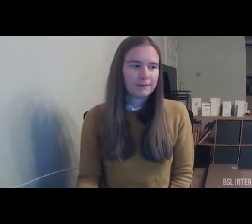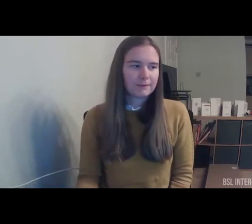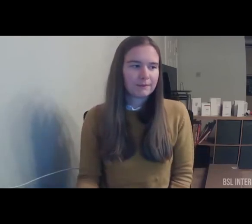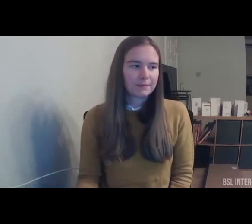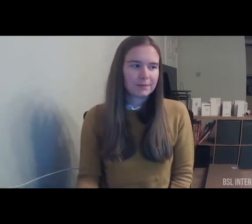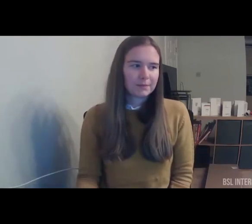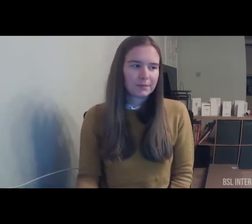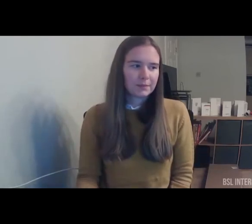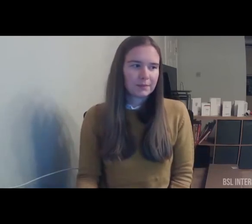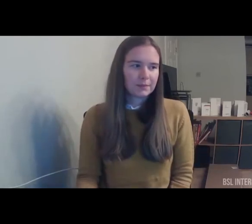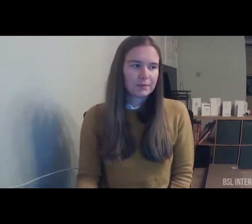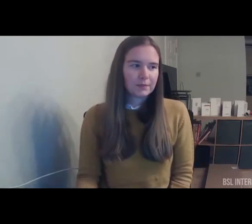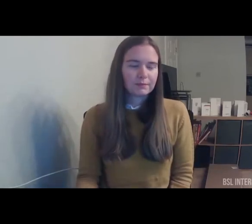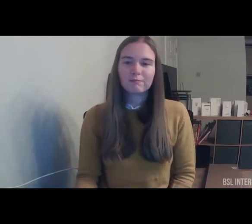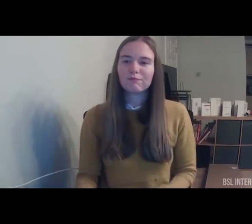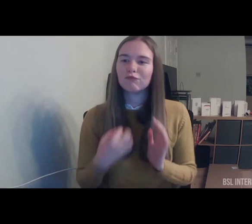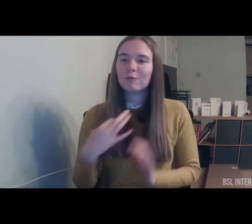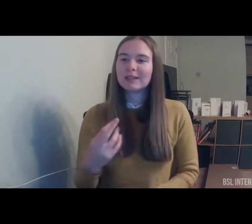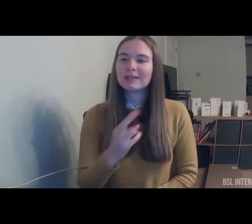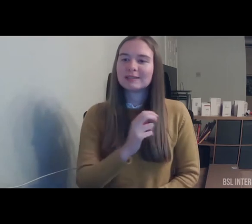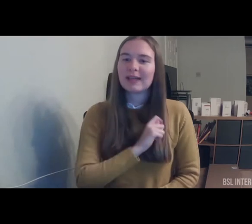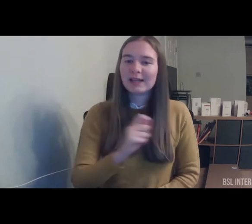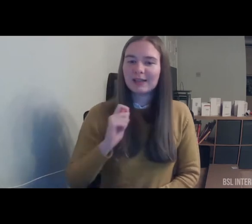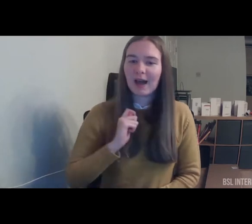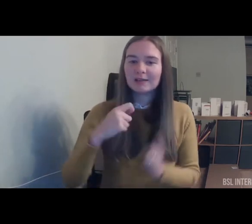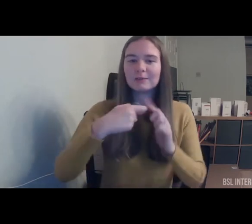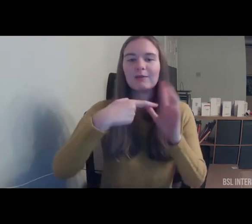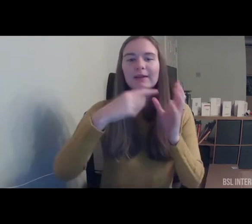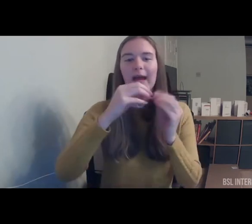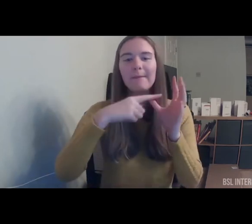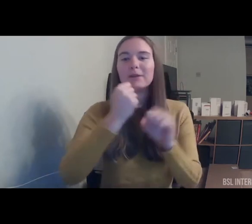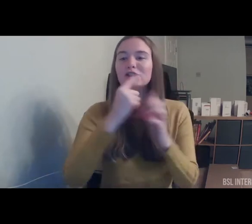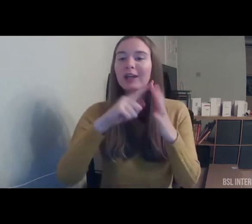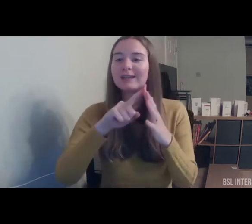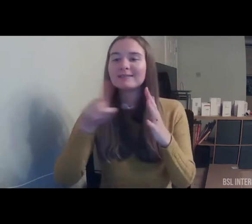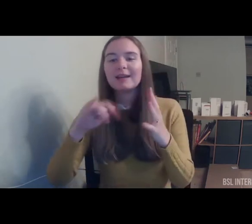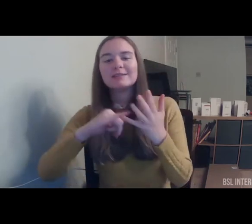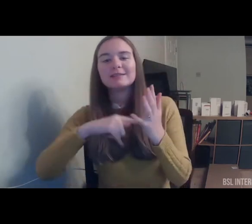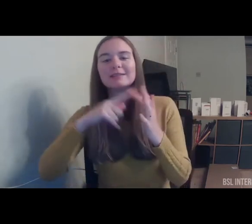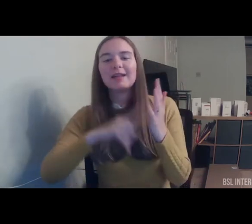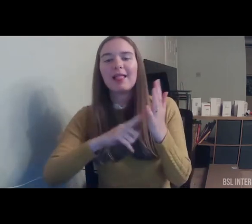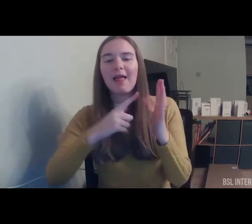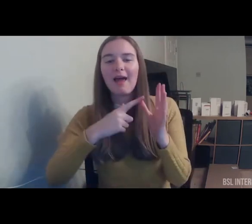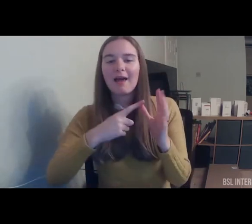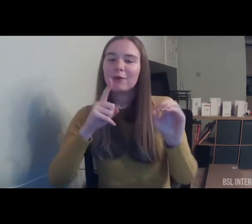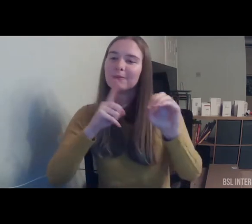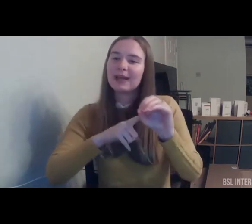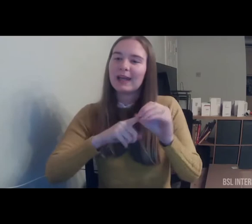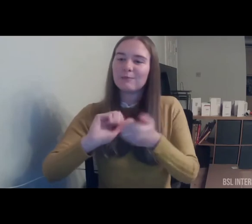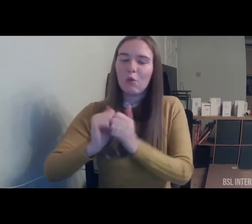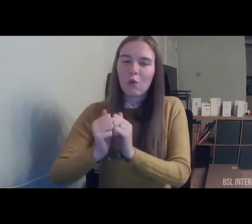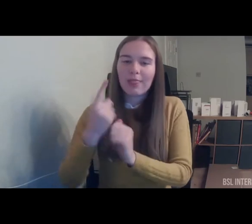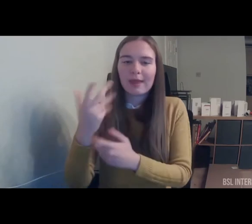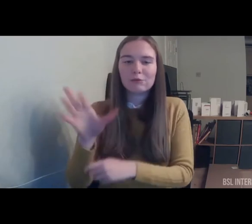Representing Kenya, we have Kabajé and Stella from Architecture Practice Cave Bureau. And they've chosen